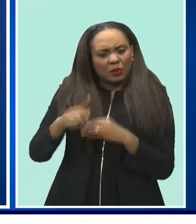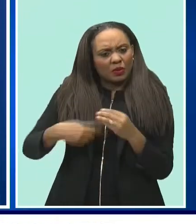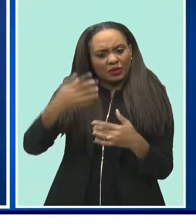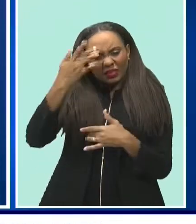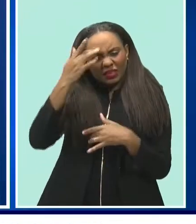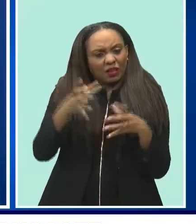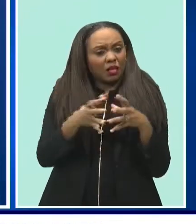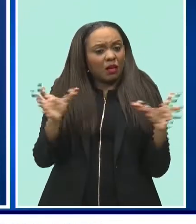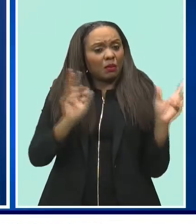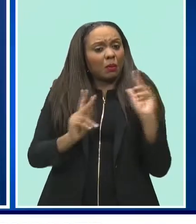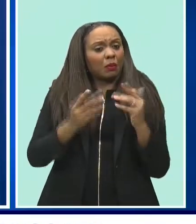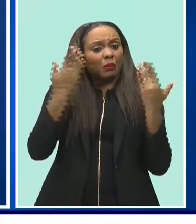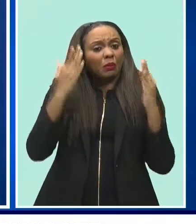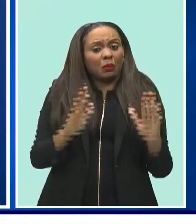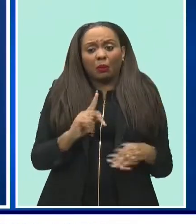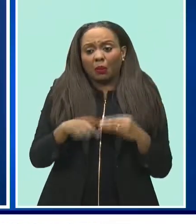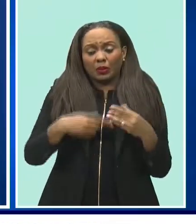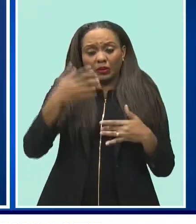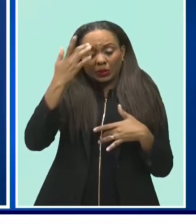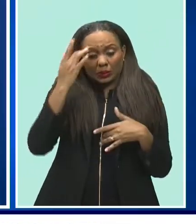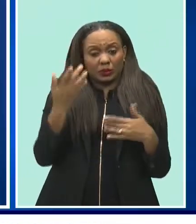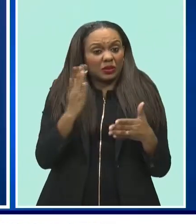a common condition.